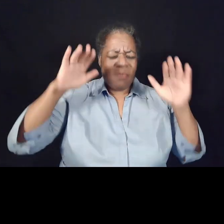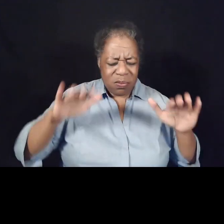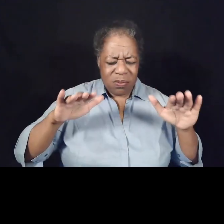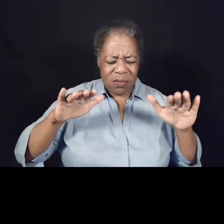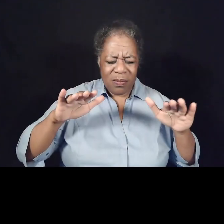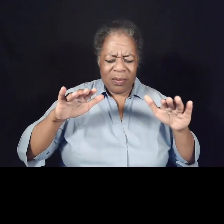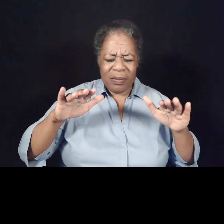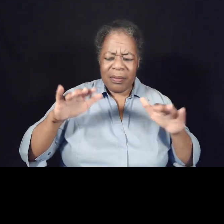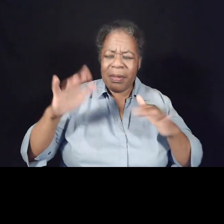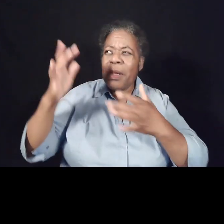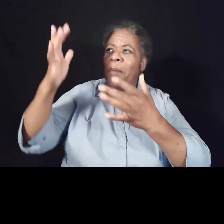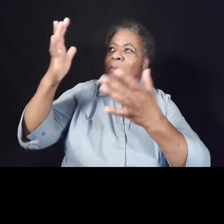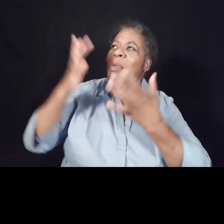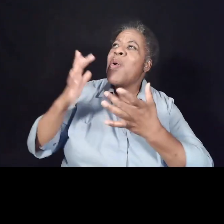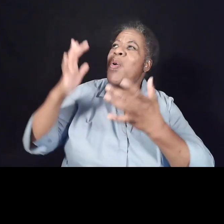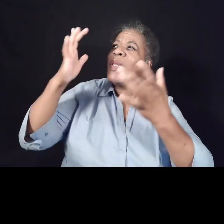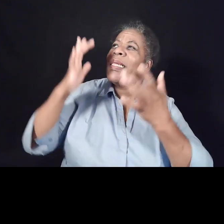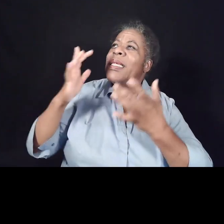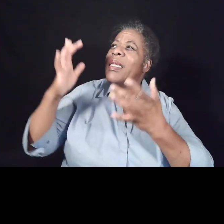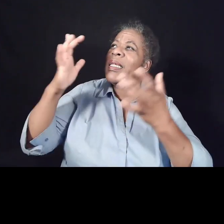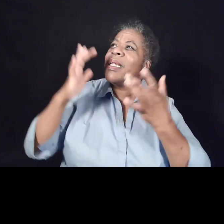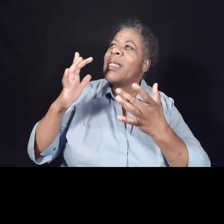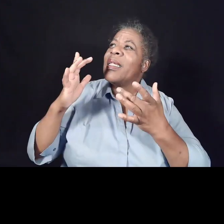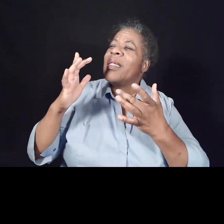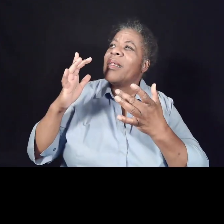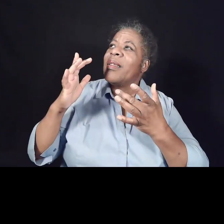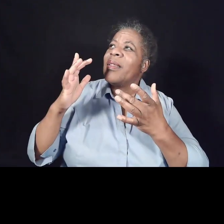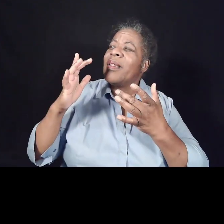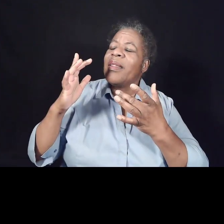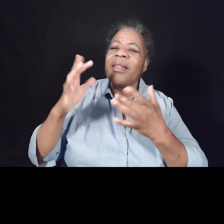mercy on me, Lord, a sinner."